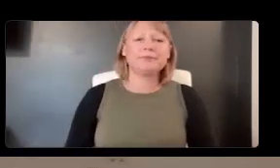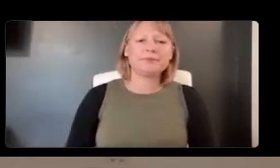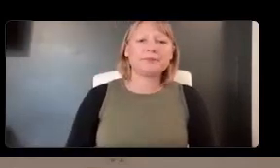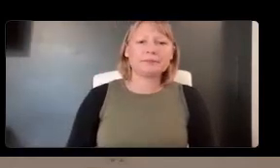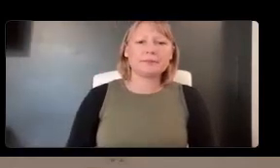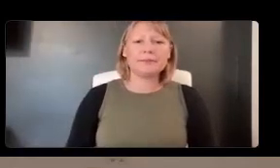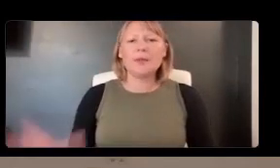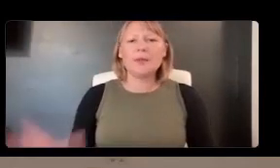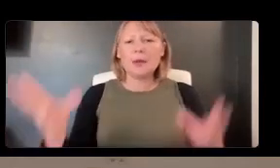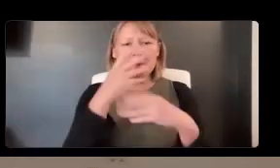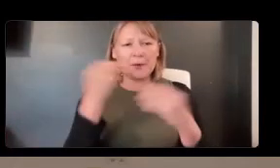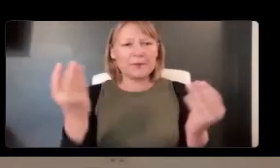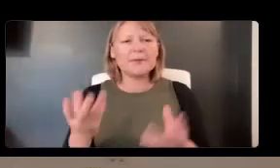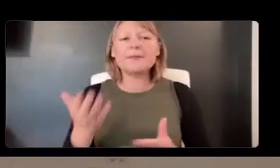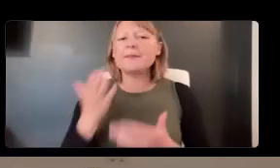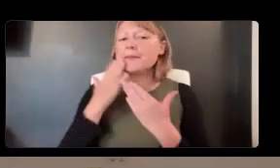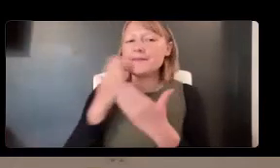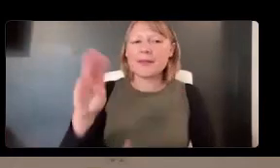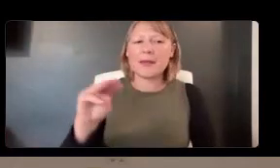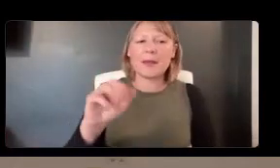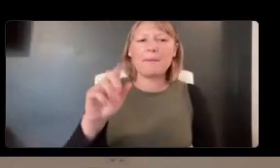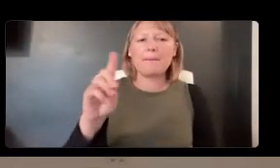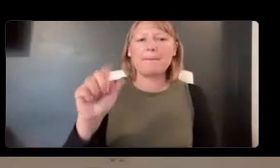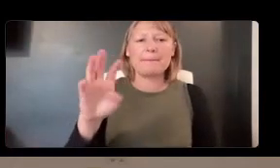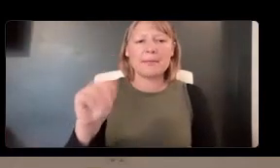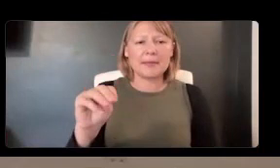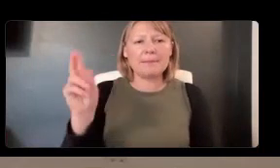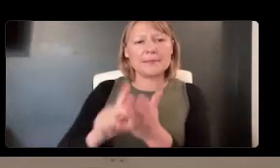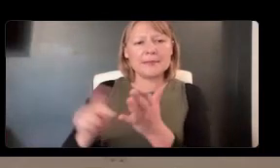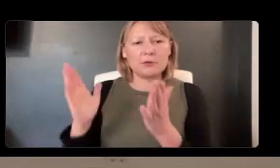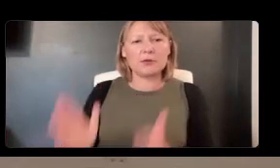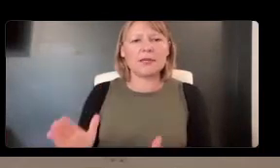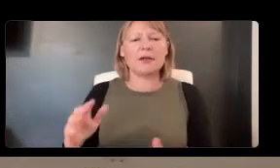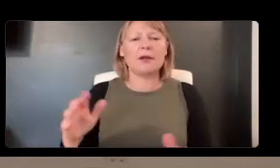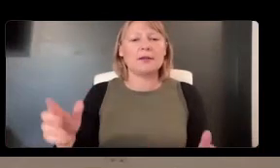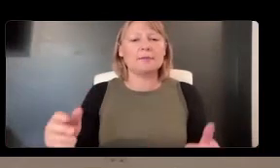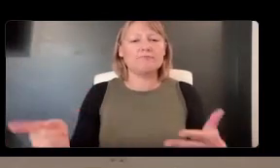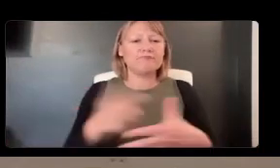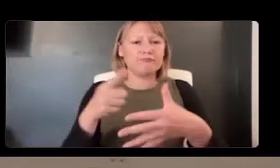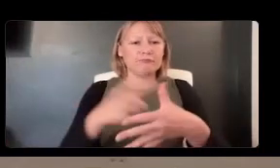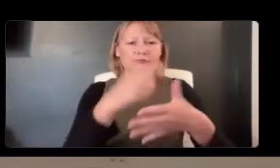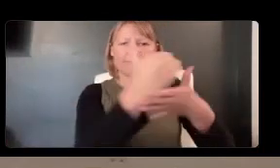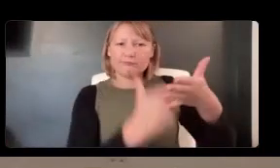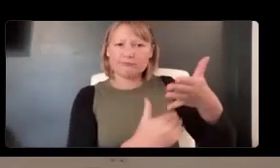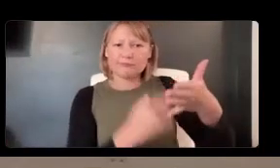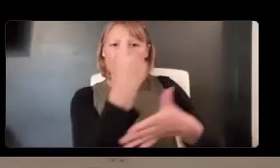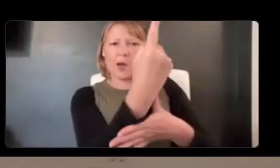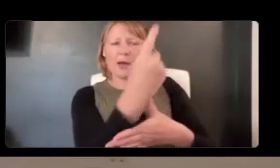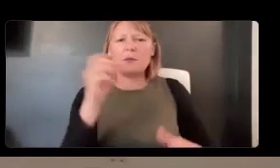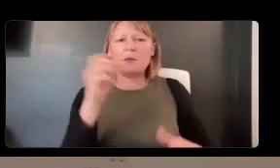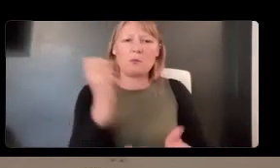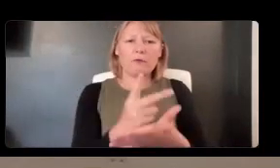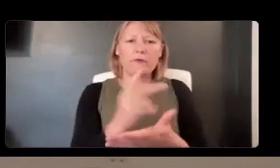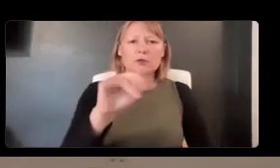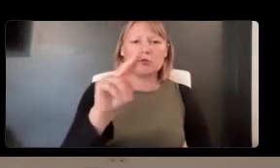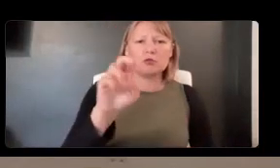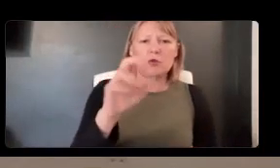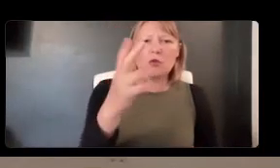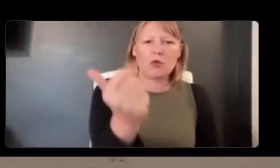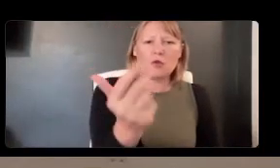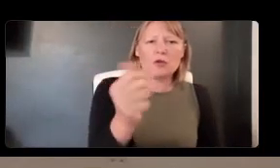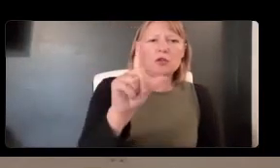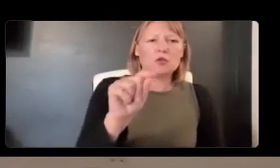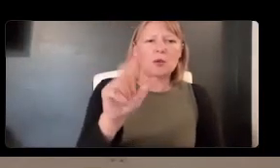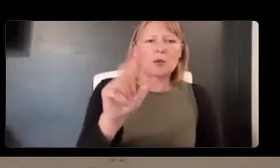board today. Thank you, Madam Secretary. Agenda item 1, approval of the June 13th, 2023